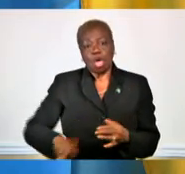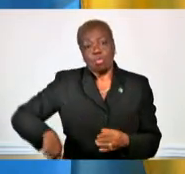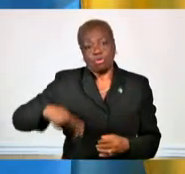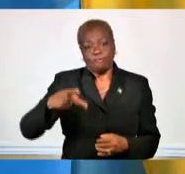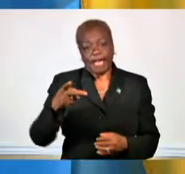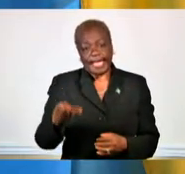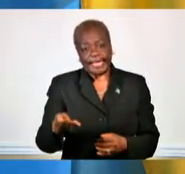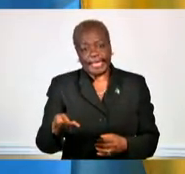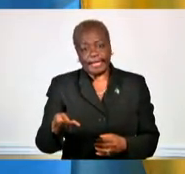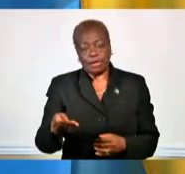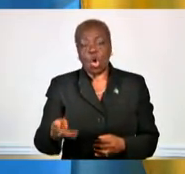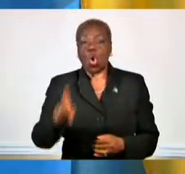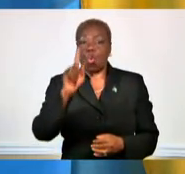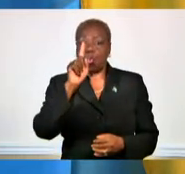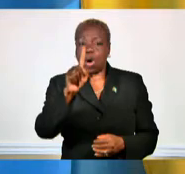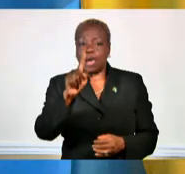providing